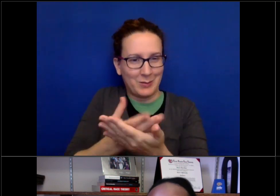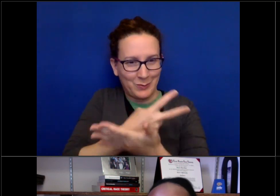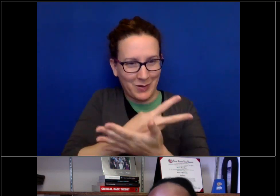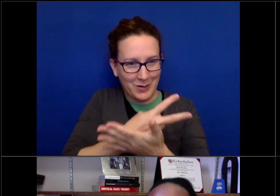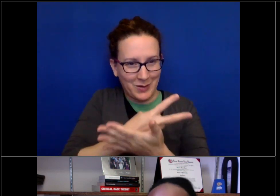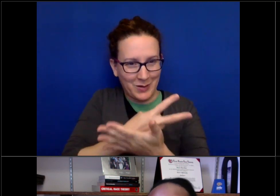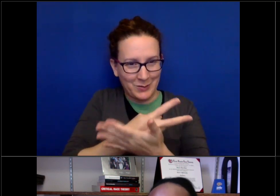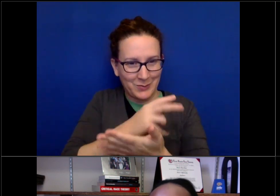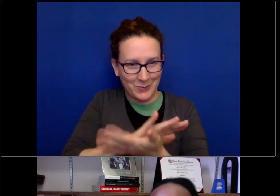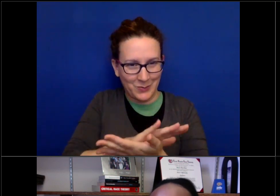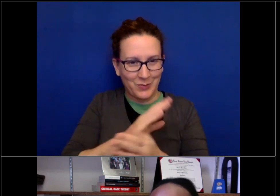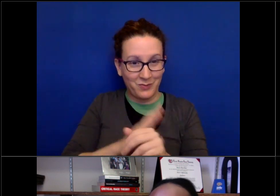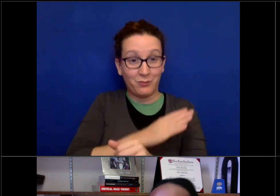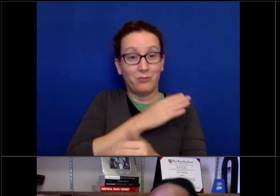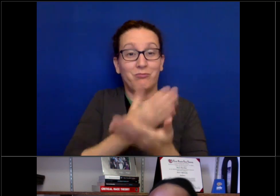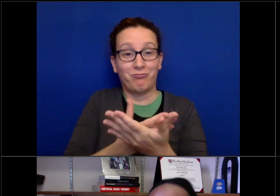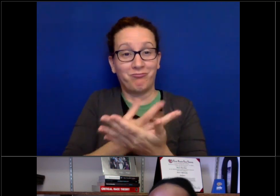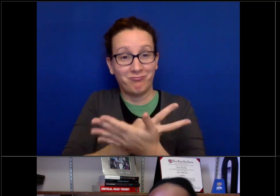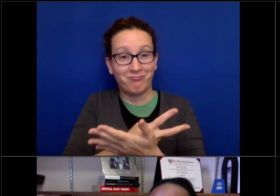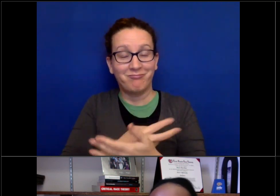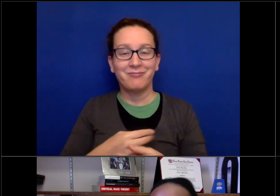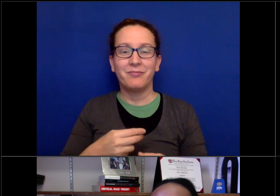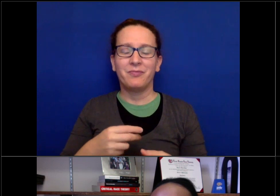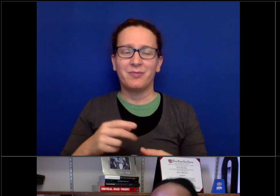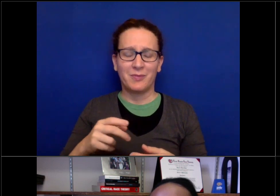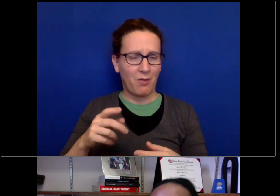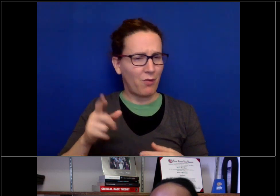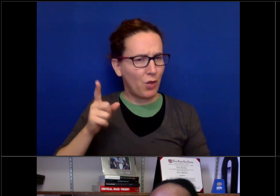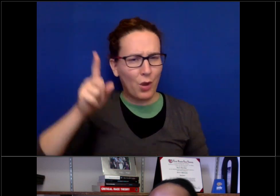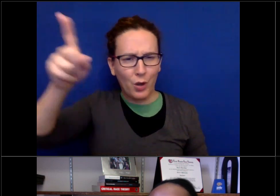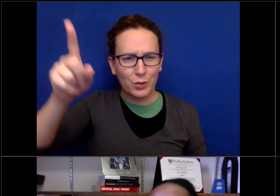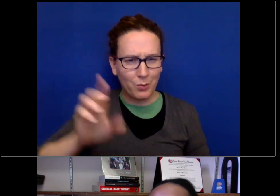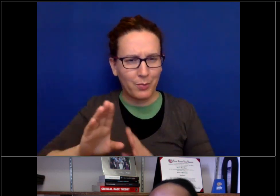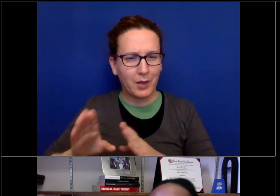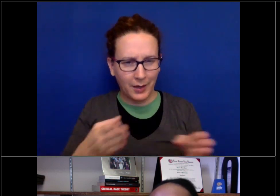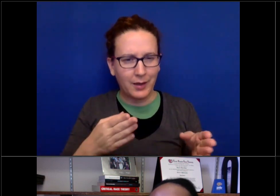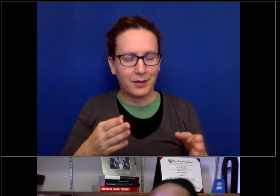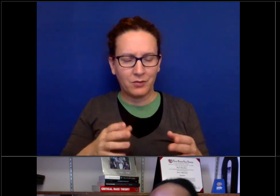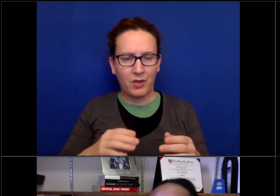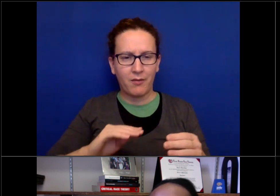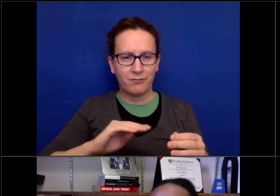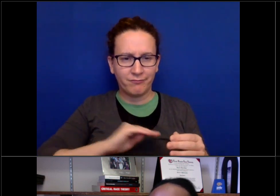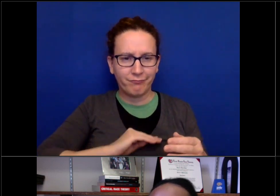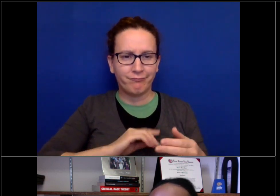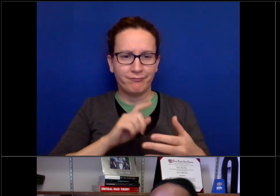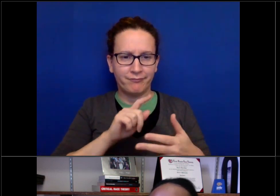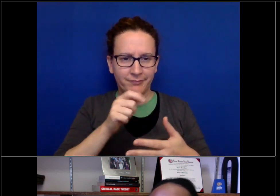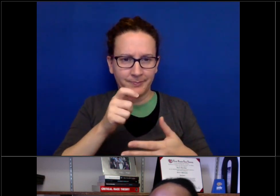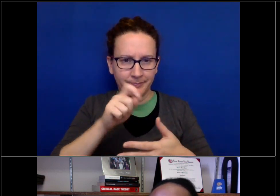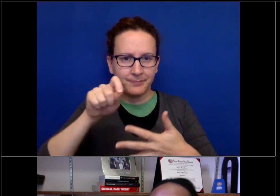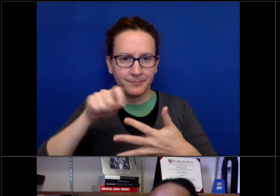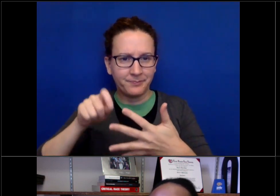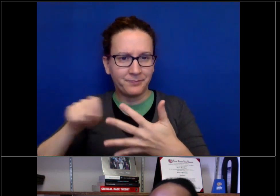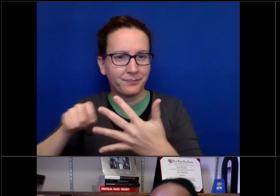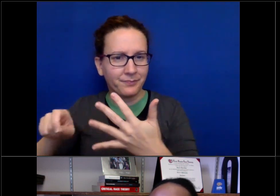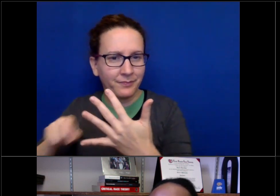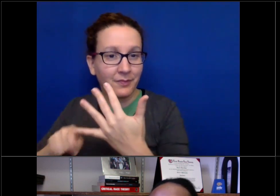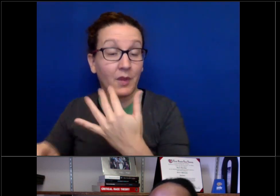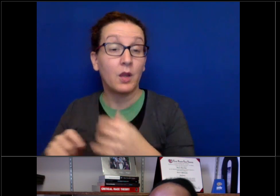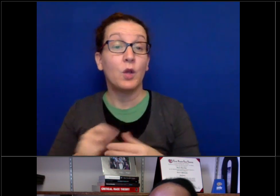there. So you know you have a long-term plan and you can fulfill that plan. In graduate school, of course,